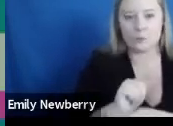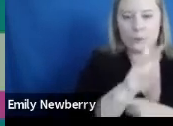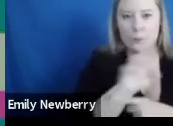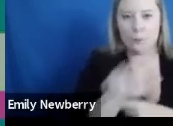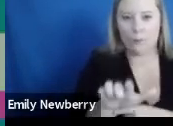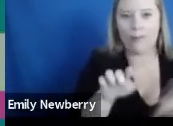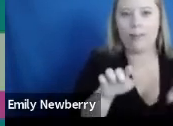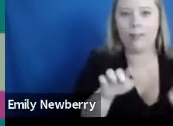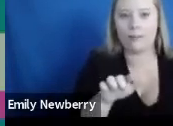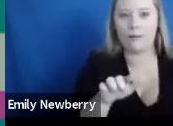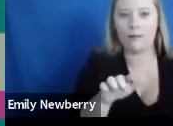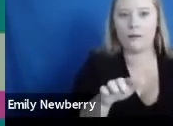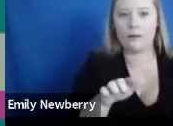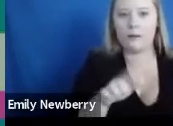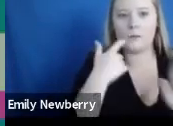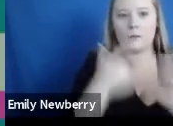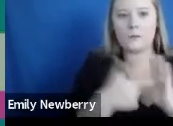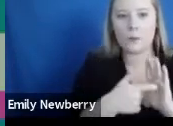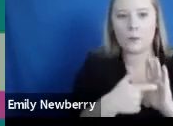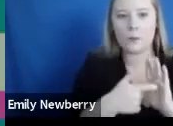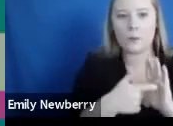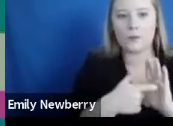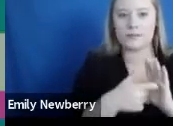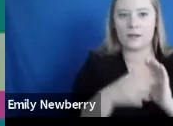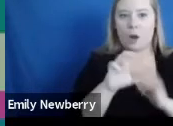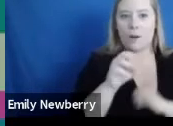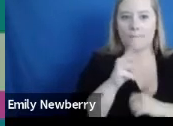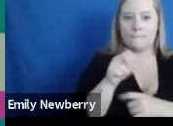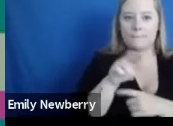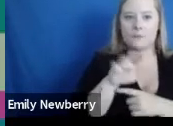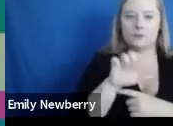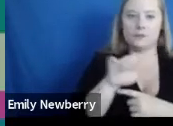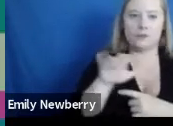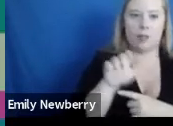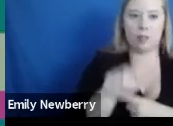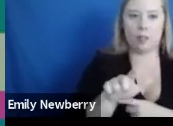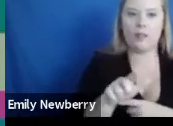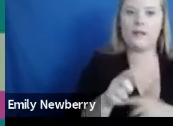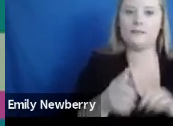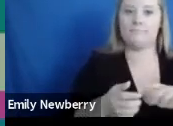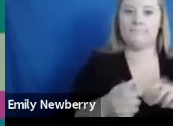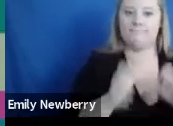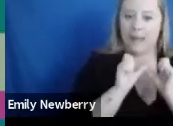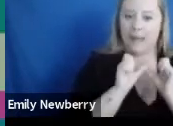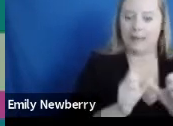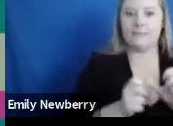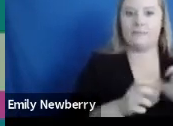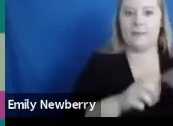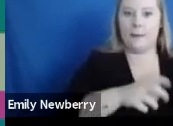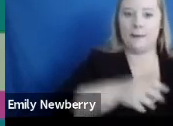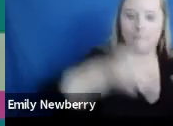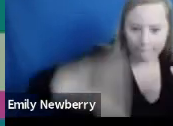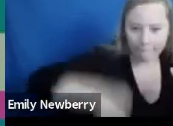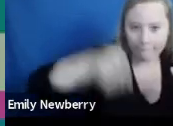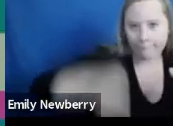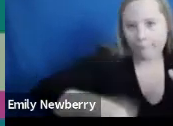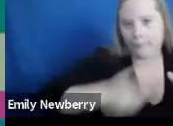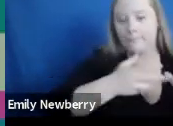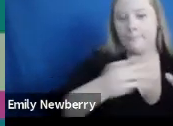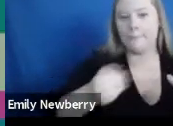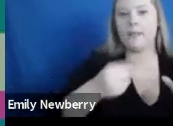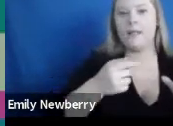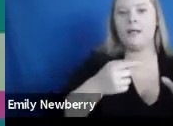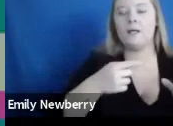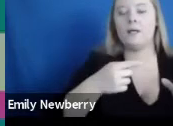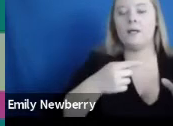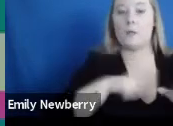And so in his notes, he says it's a commercial well that was actively pumping. A truck was loading water nearby. And in this case, we were able to get